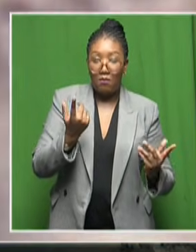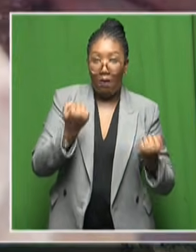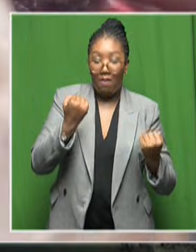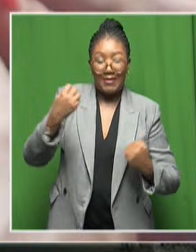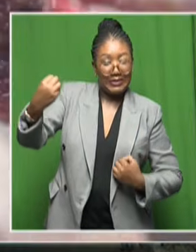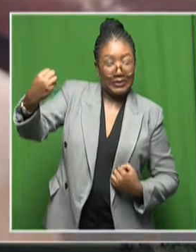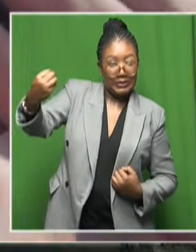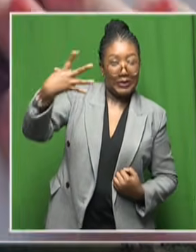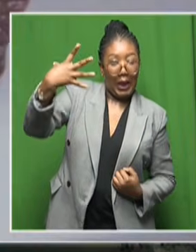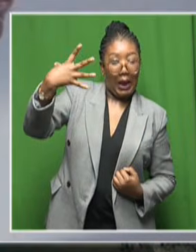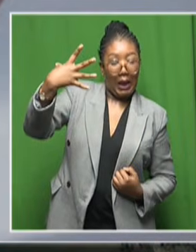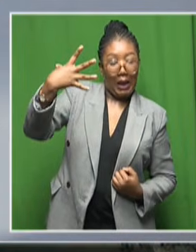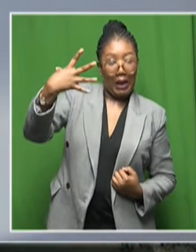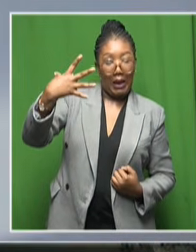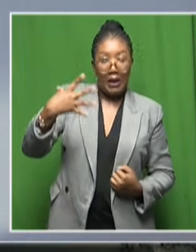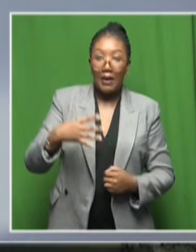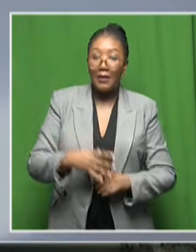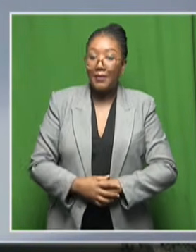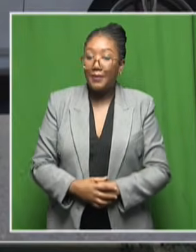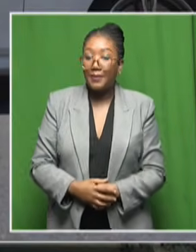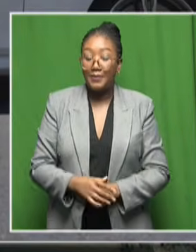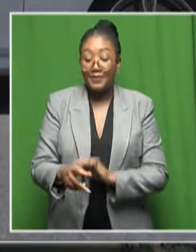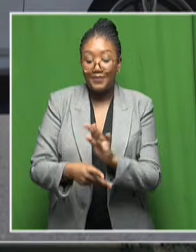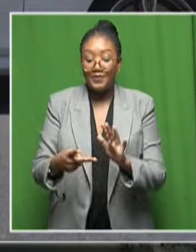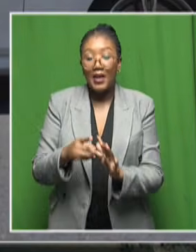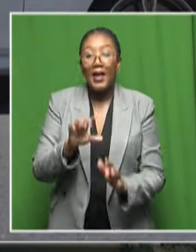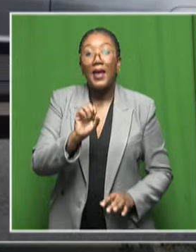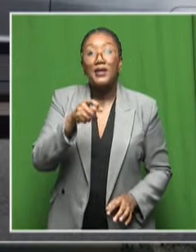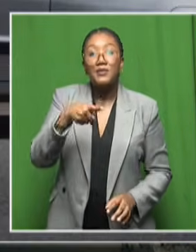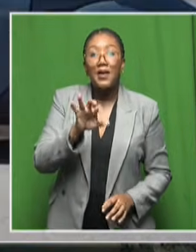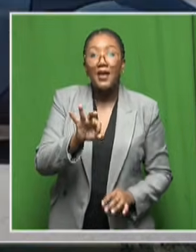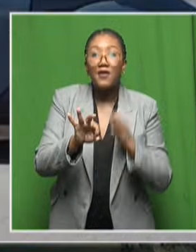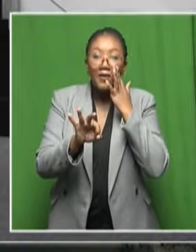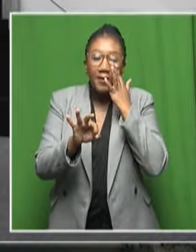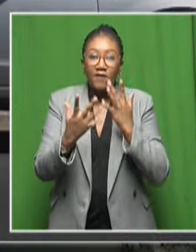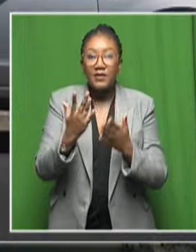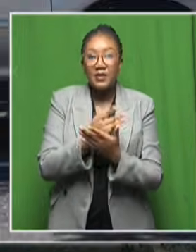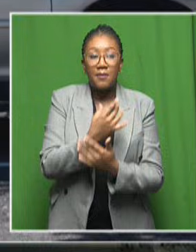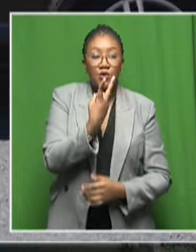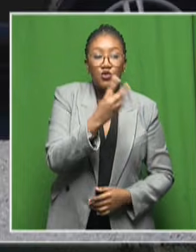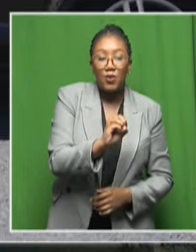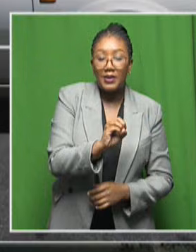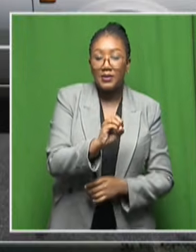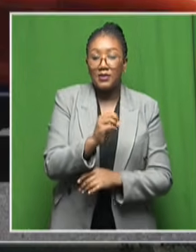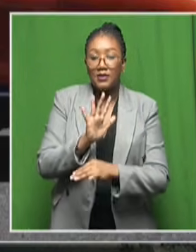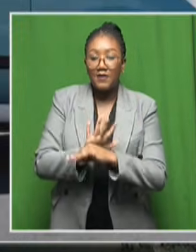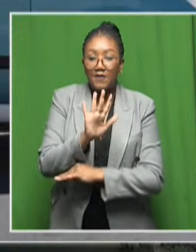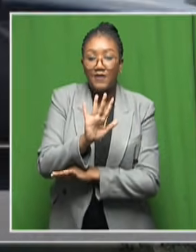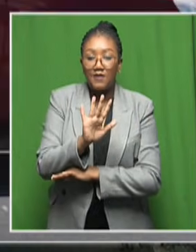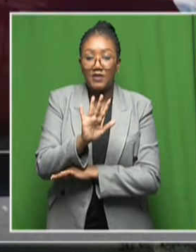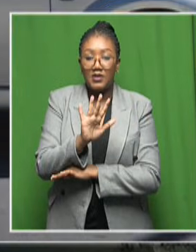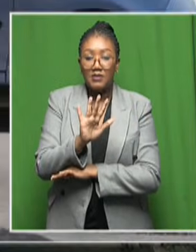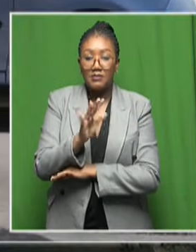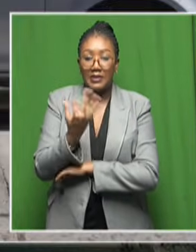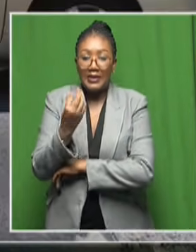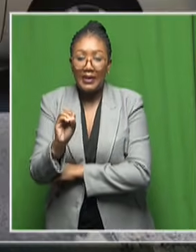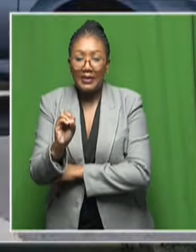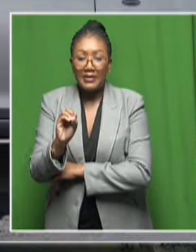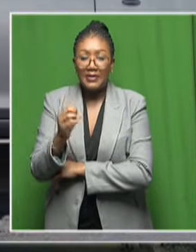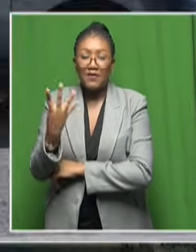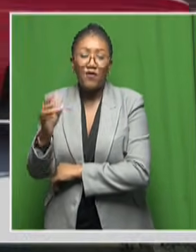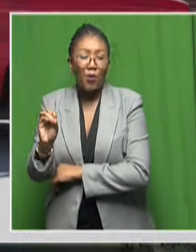then I also want to quiz you about these SPFs. You get 20, 30, 50, 40, whatever the case may be. What do they